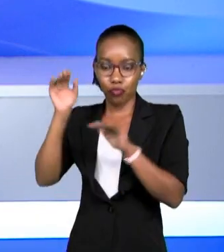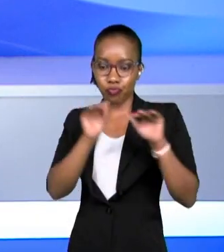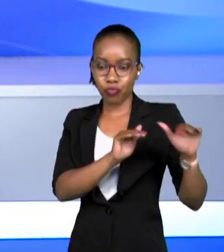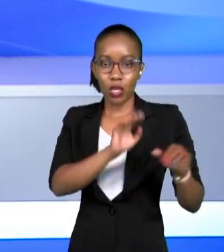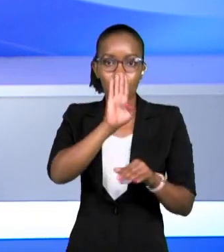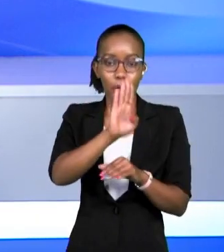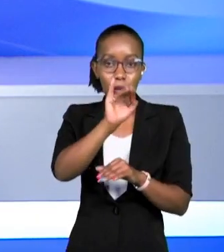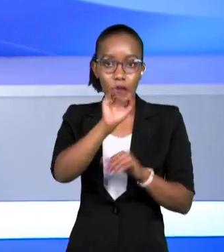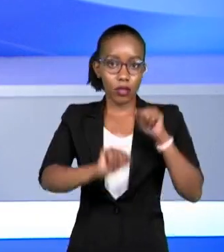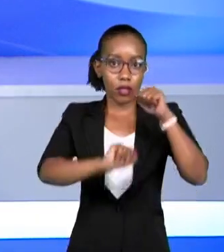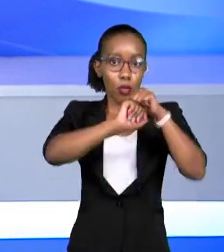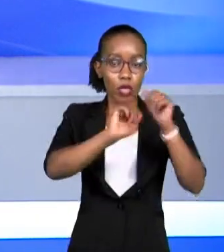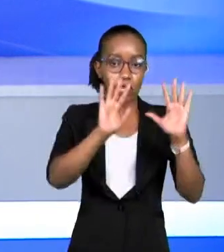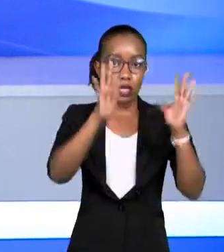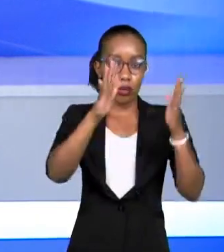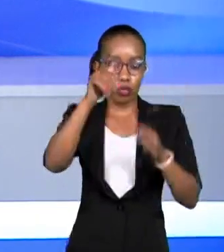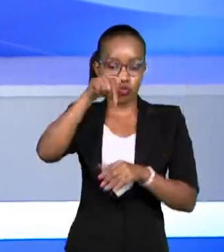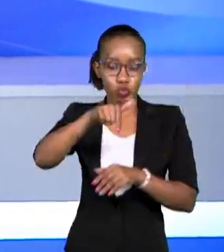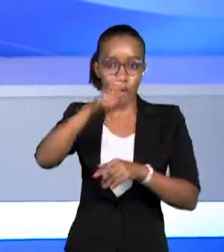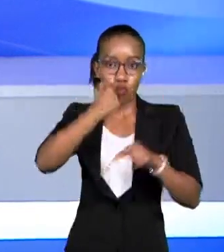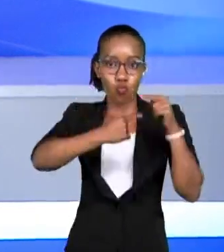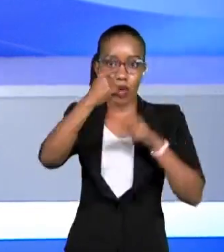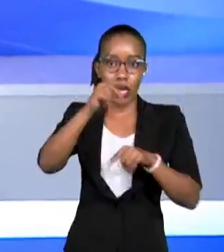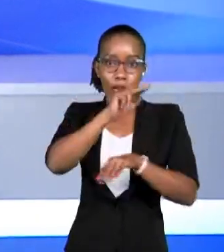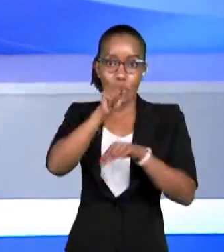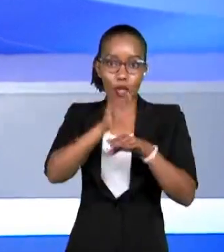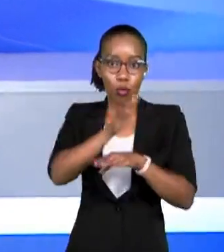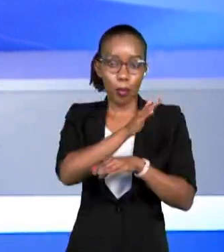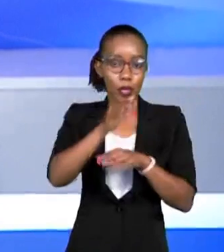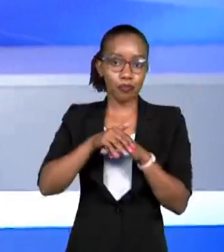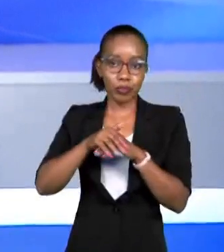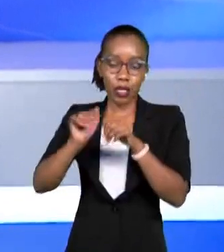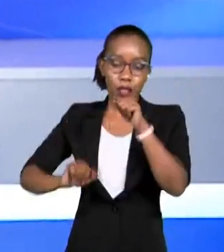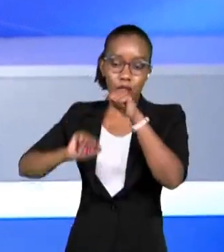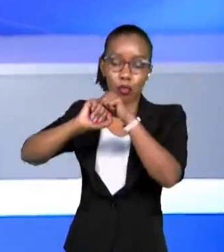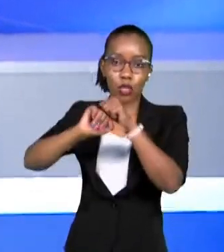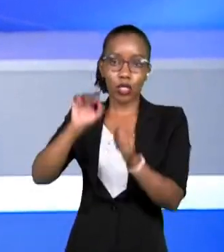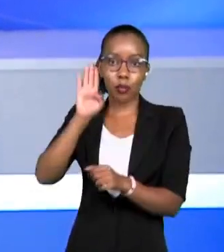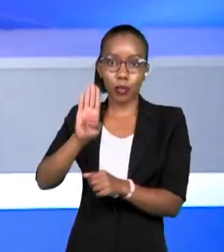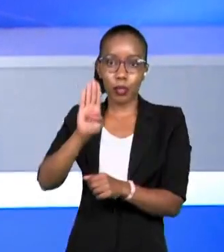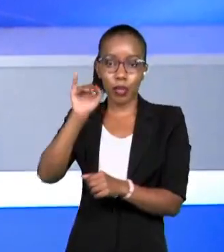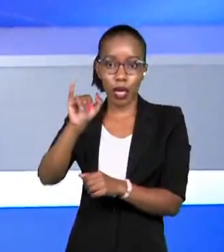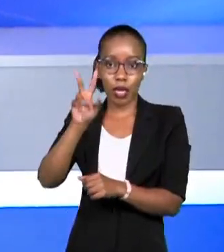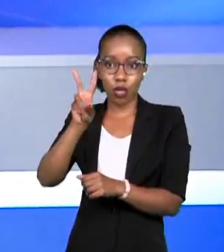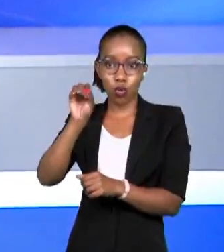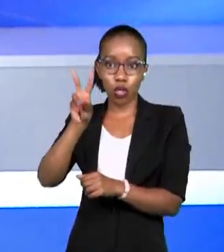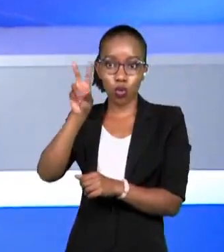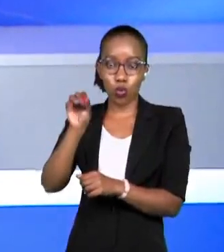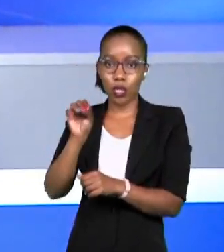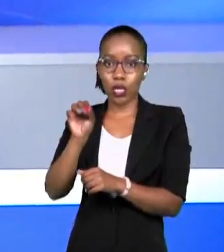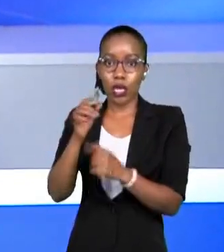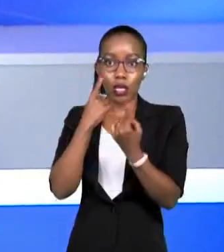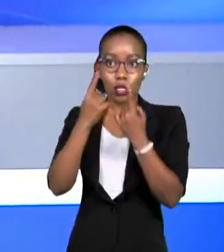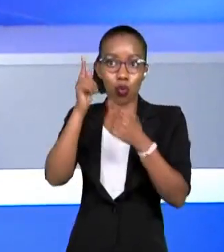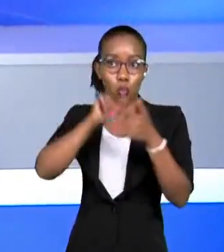BBI promoters have celebrated their victory in the National Assembly after they passed the Constitution Amendment Bill 2020, timing it as